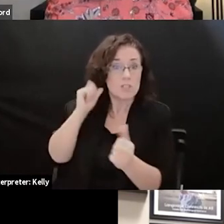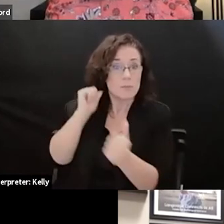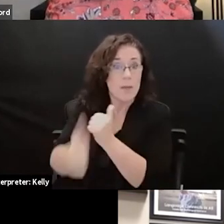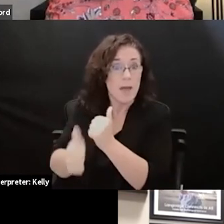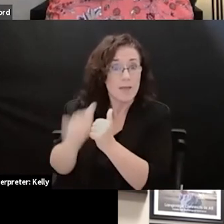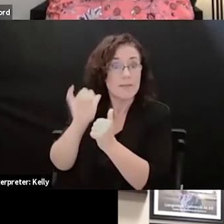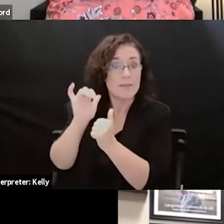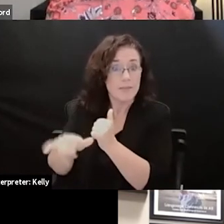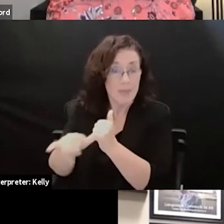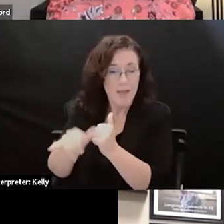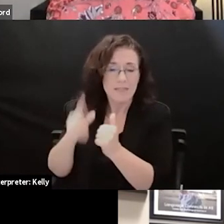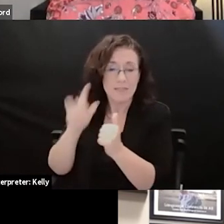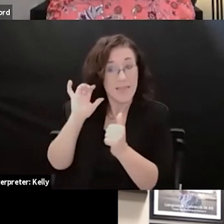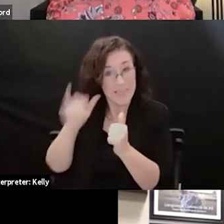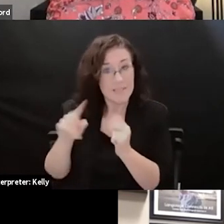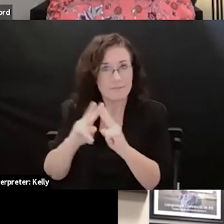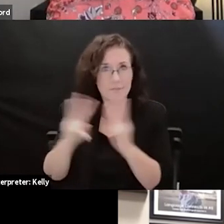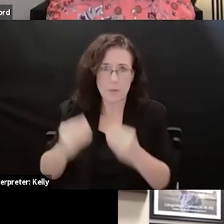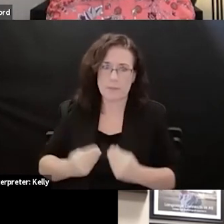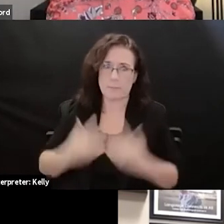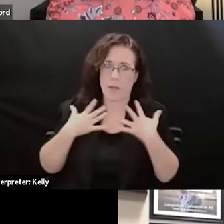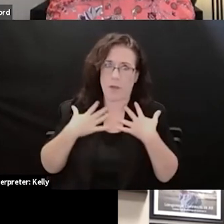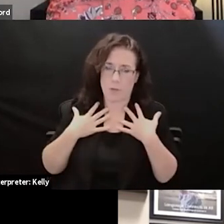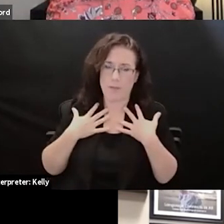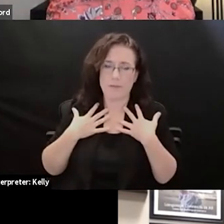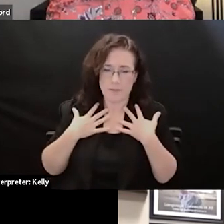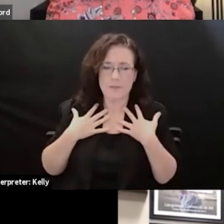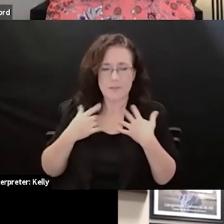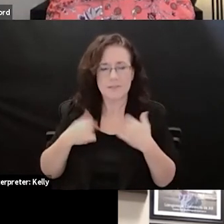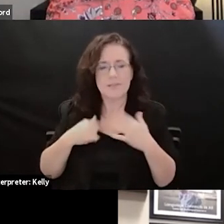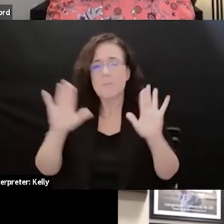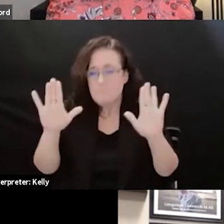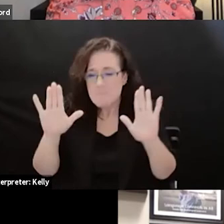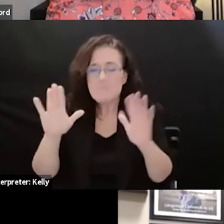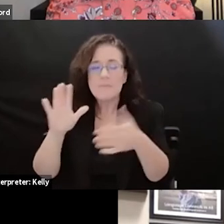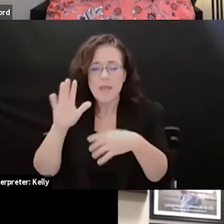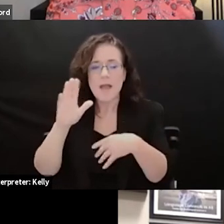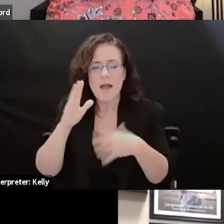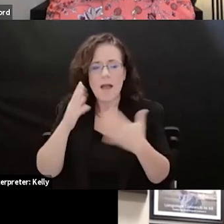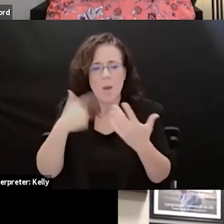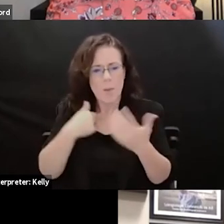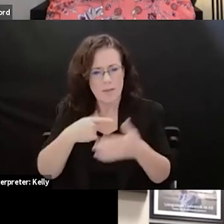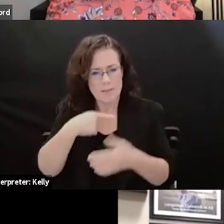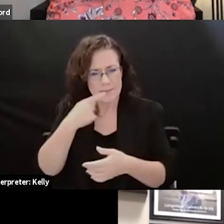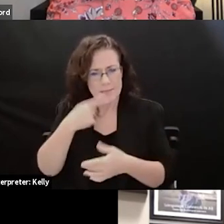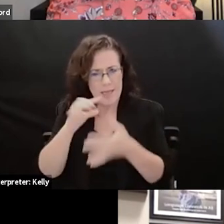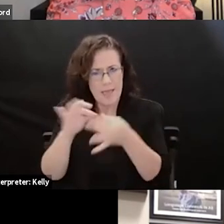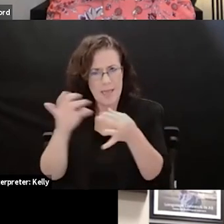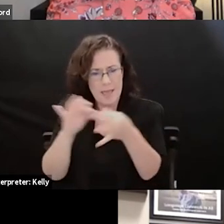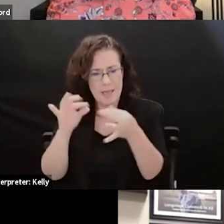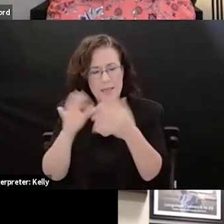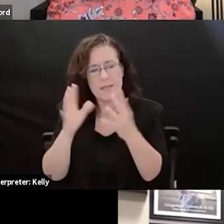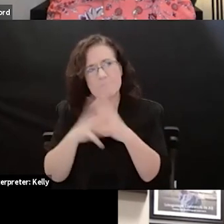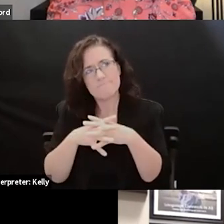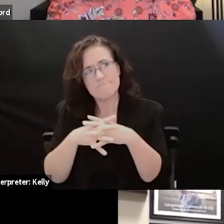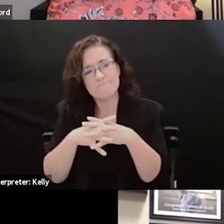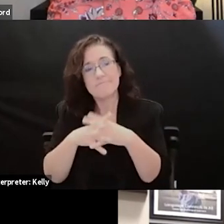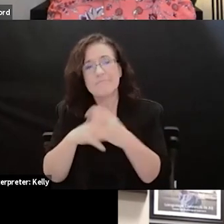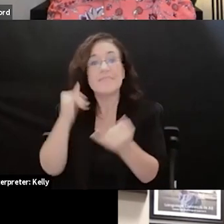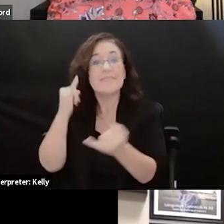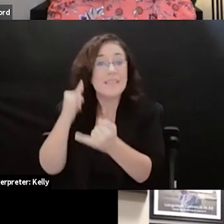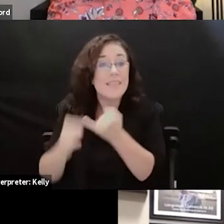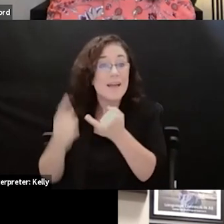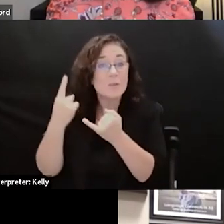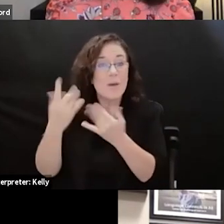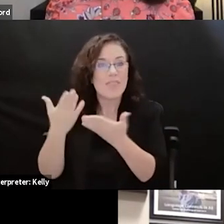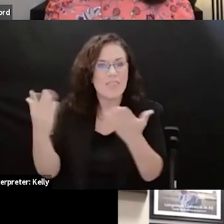so so i would just like to be at just at the end that um the last thing that really spoke to me in